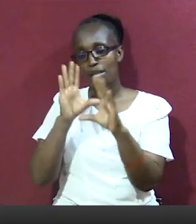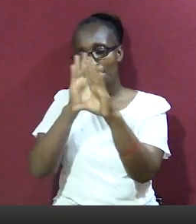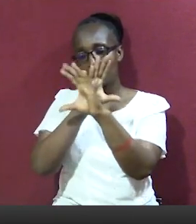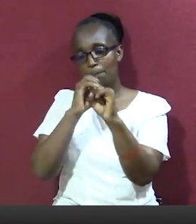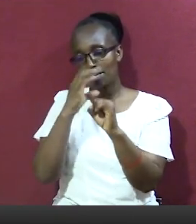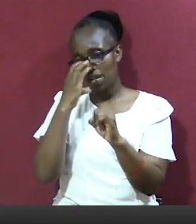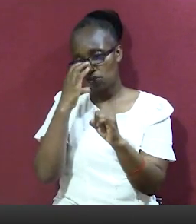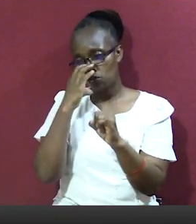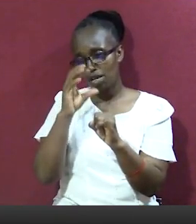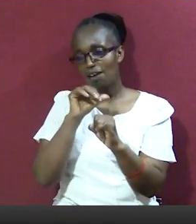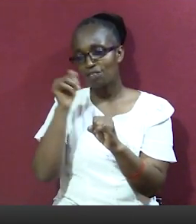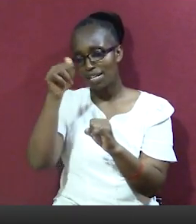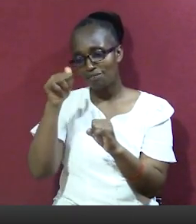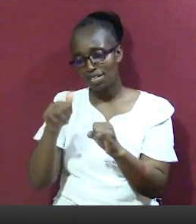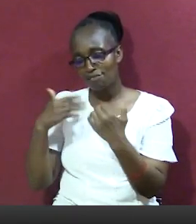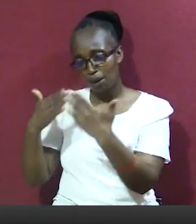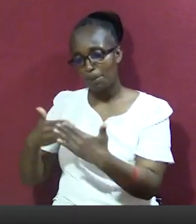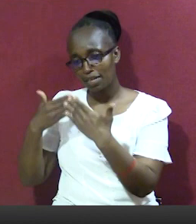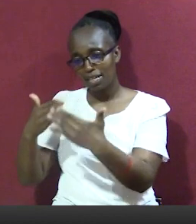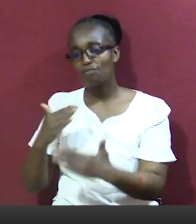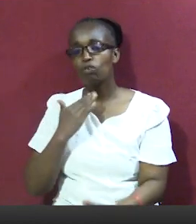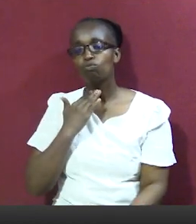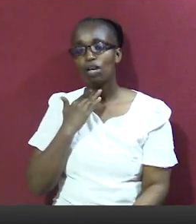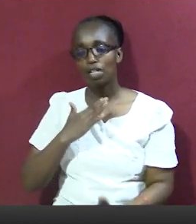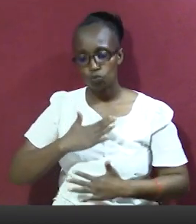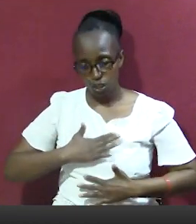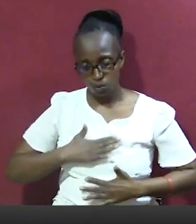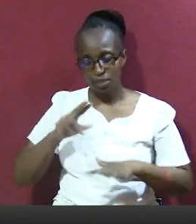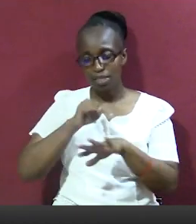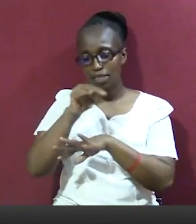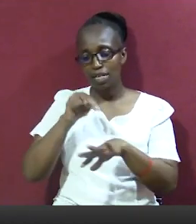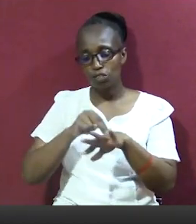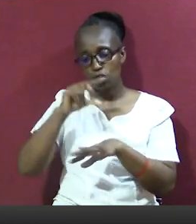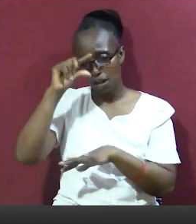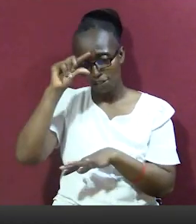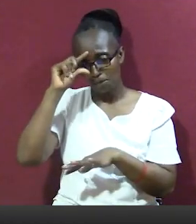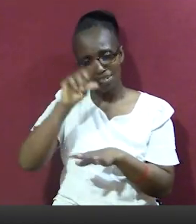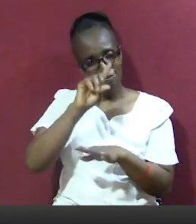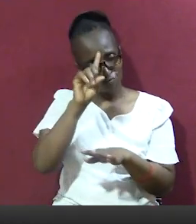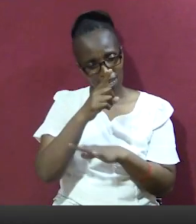Ruto has not arrived for our people. We want to urge national government, first of all, come through on the promises you made publicly.